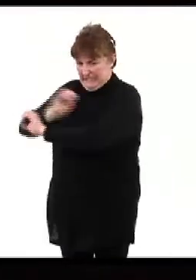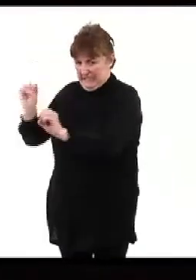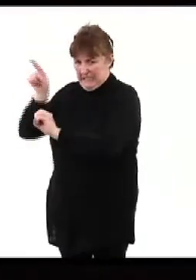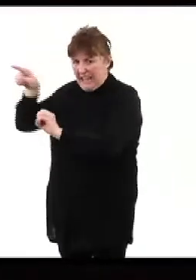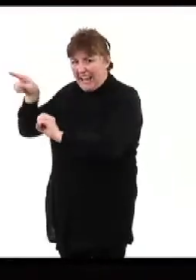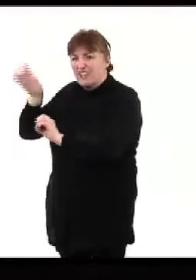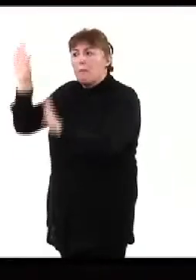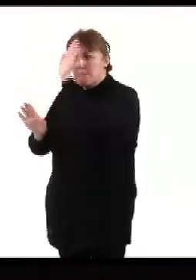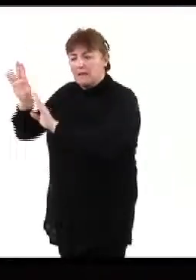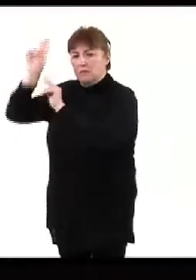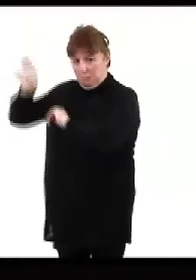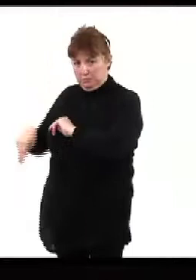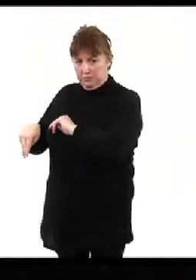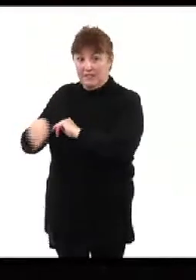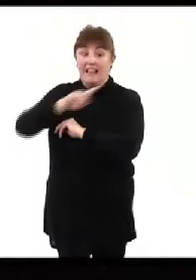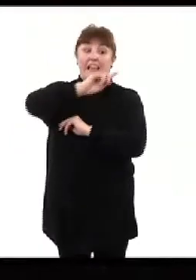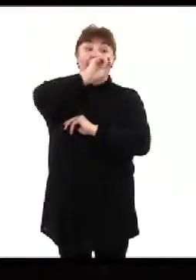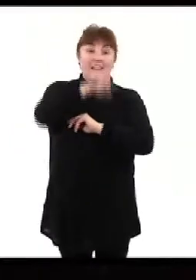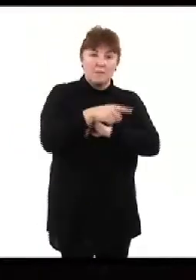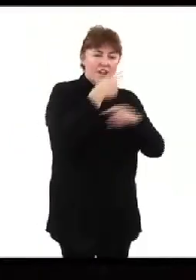And here's some examples of those.